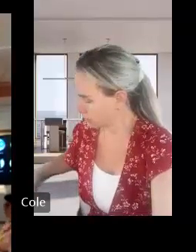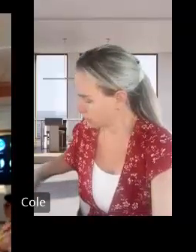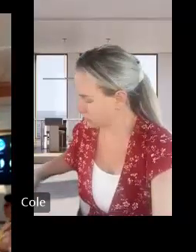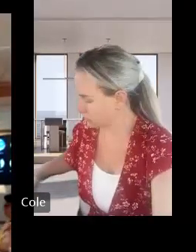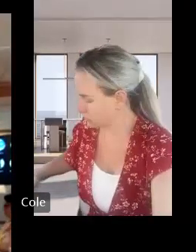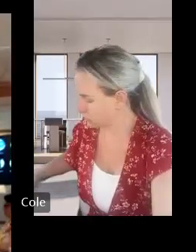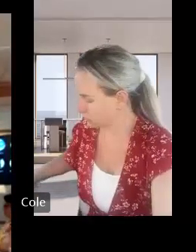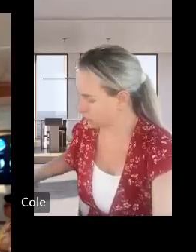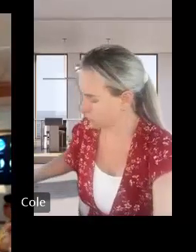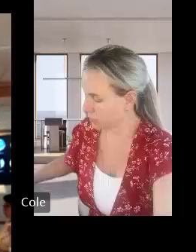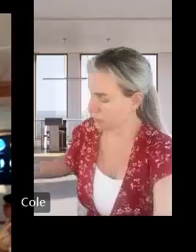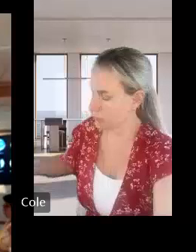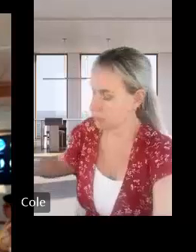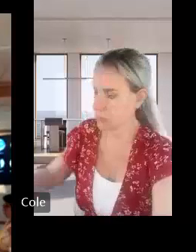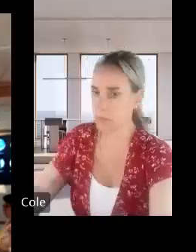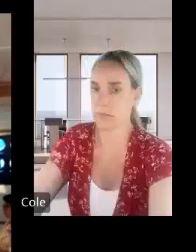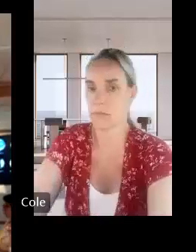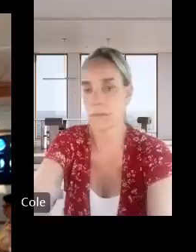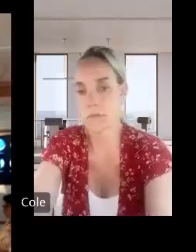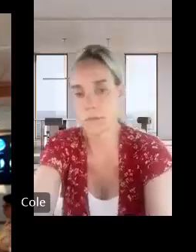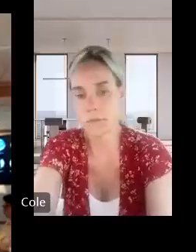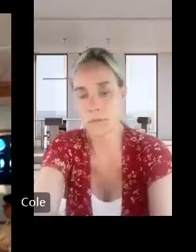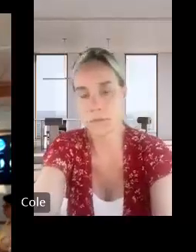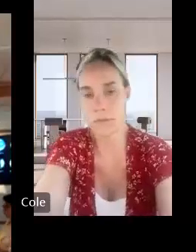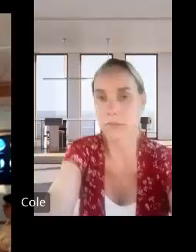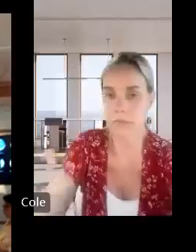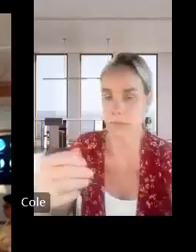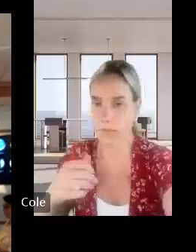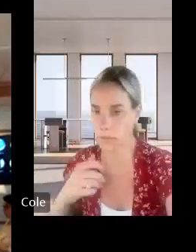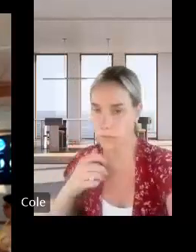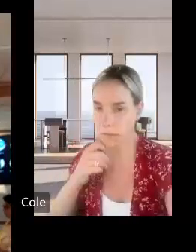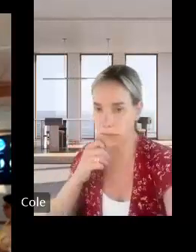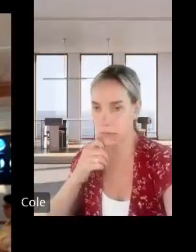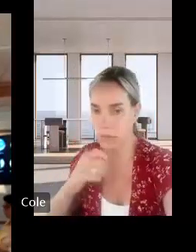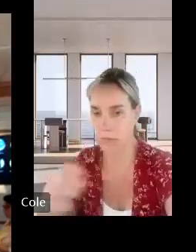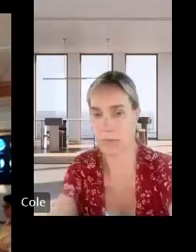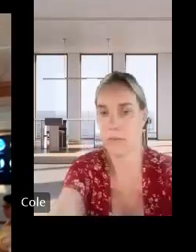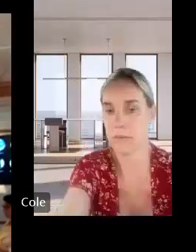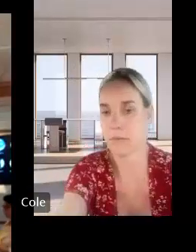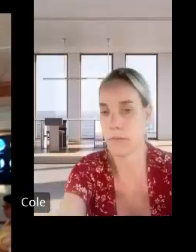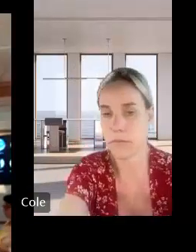Thank you. Thank you. Now we'll go online. Trustee Cole?